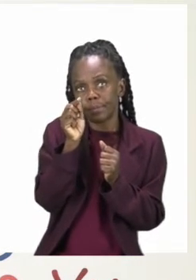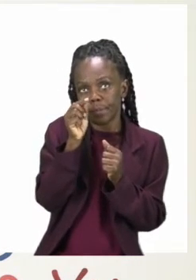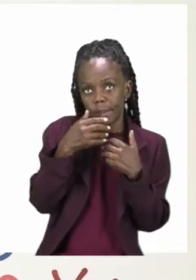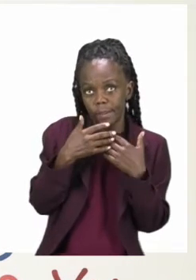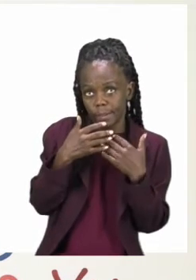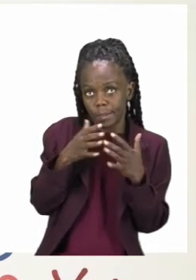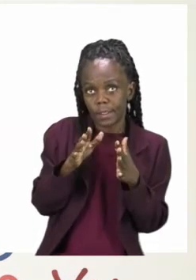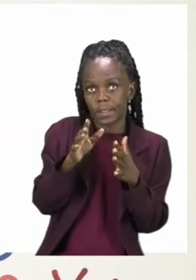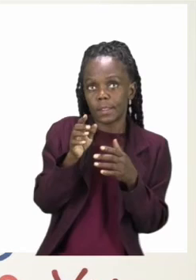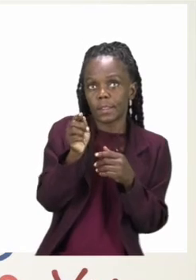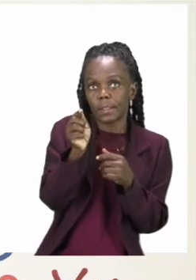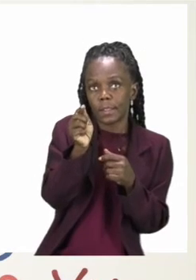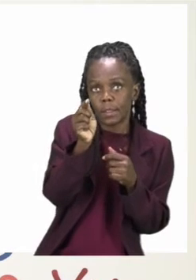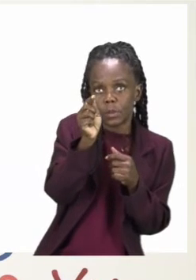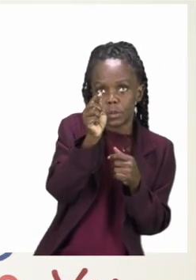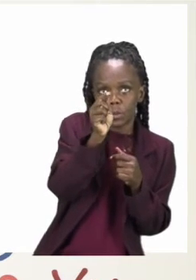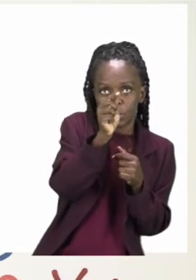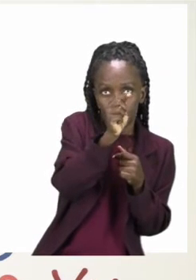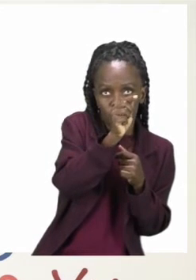Same direction.